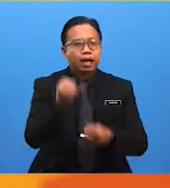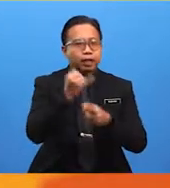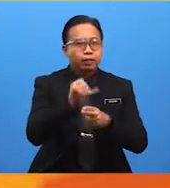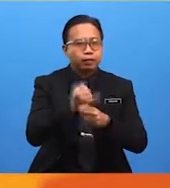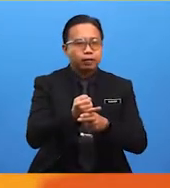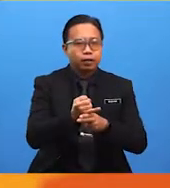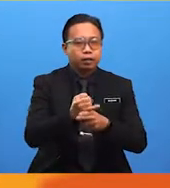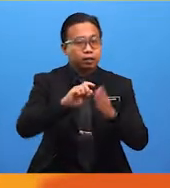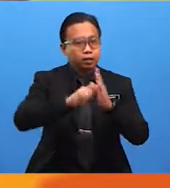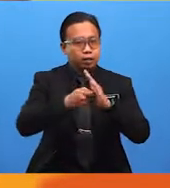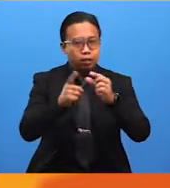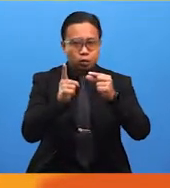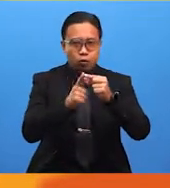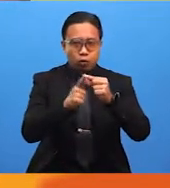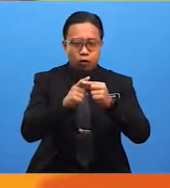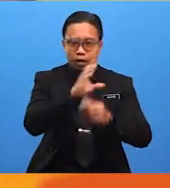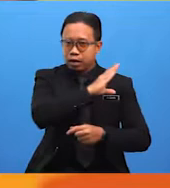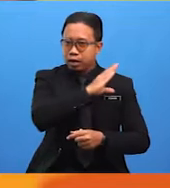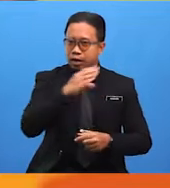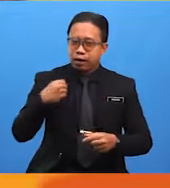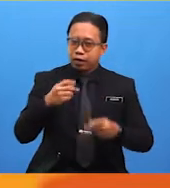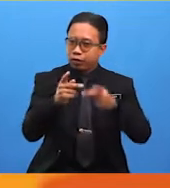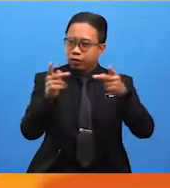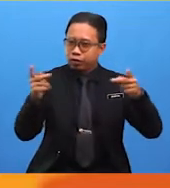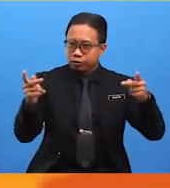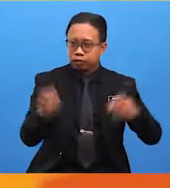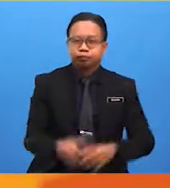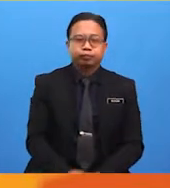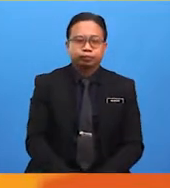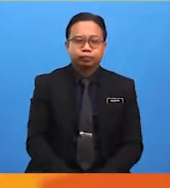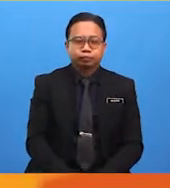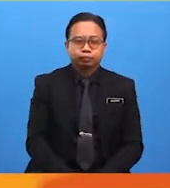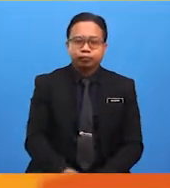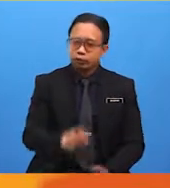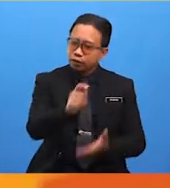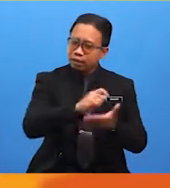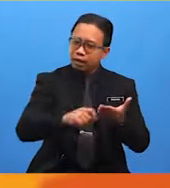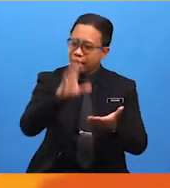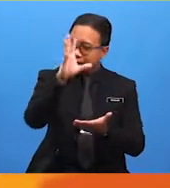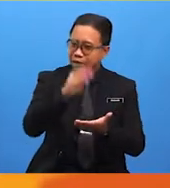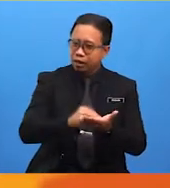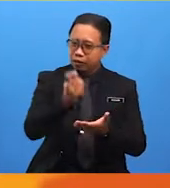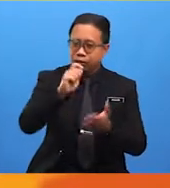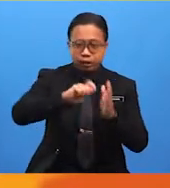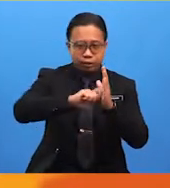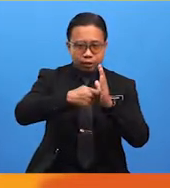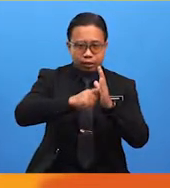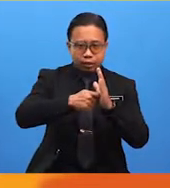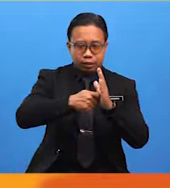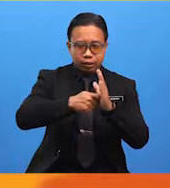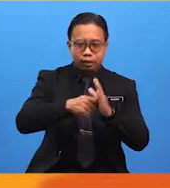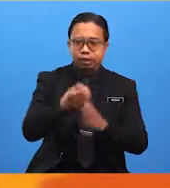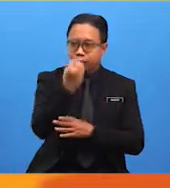Identifying key words and phrases. Write down the key